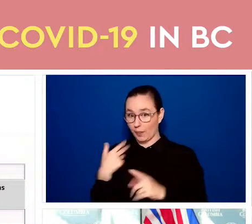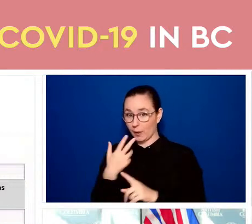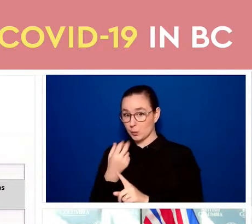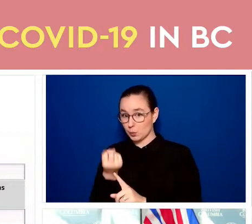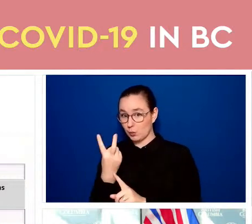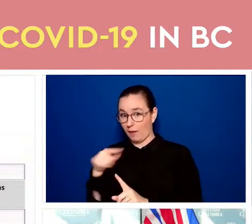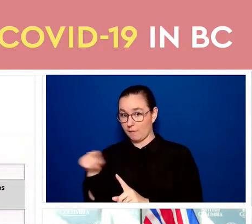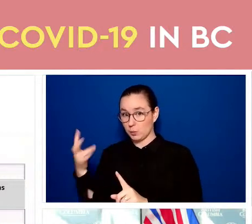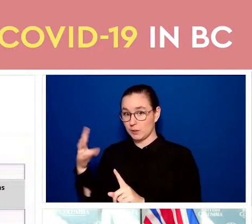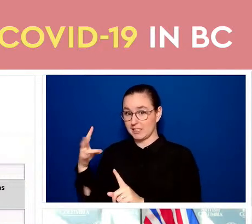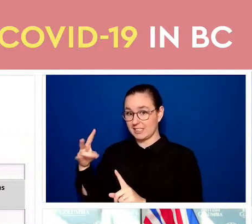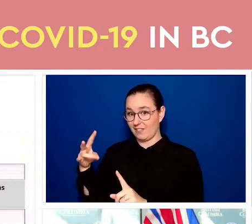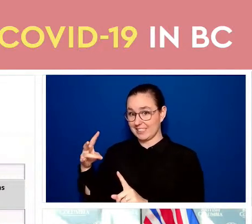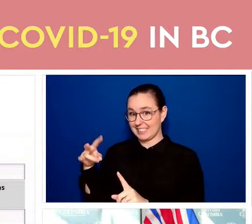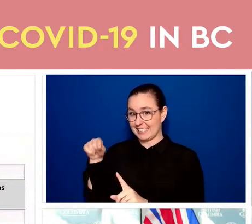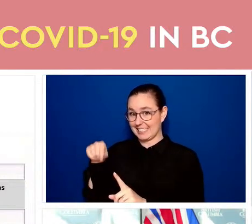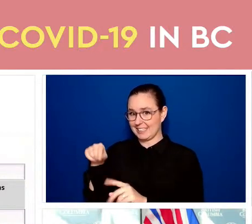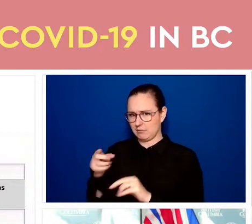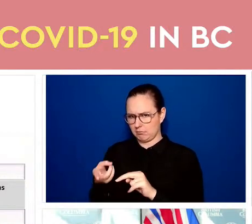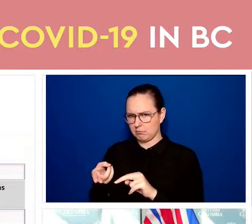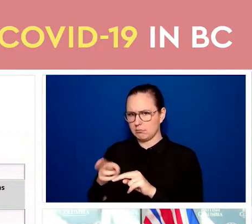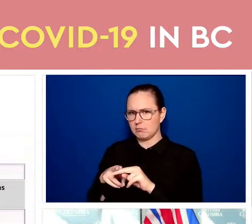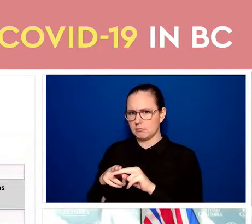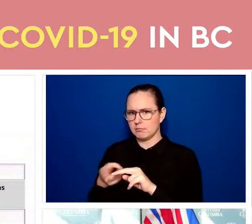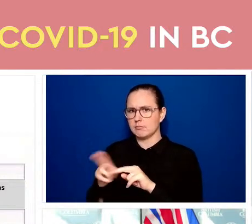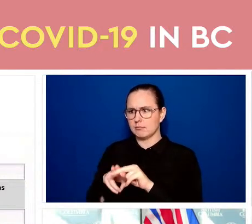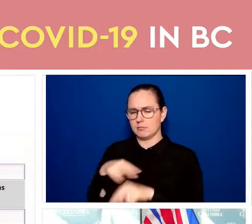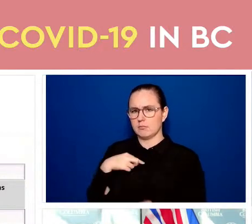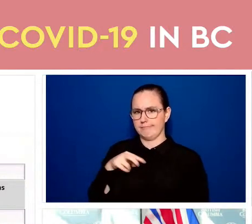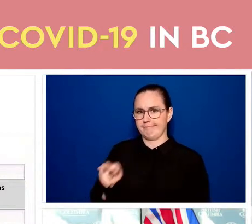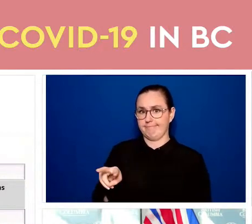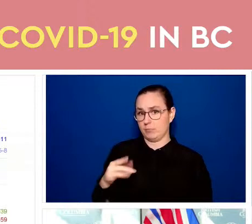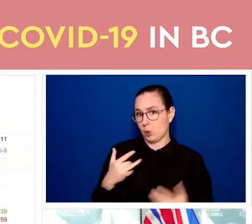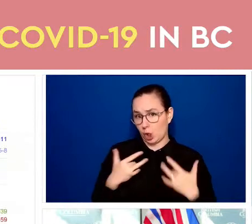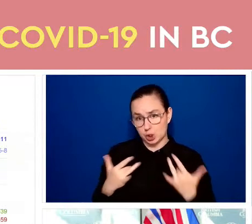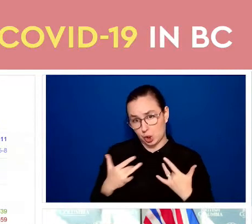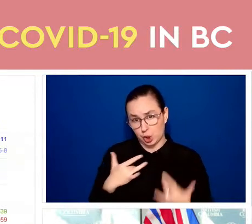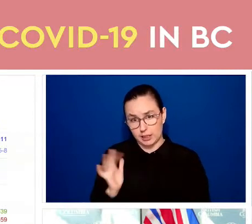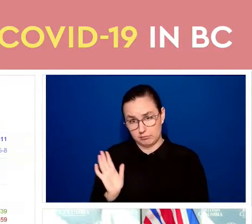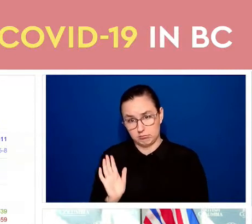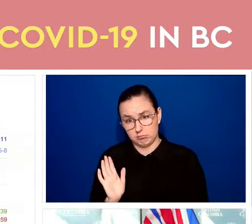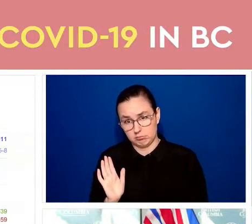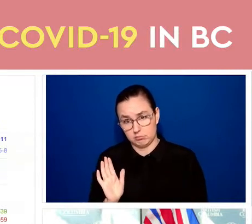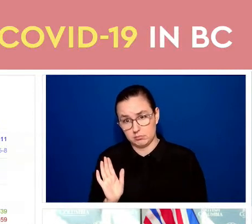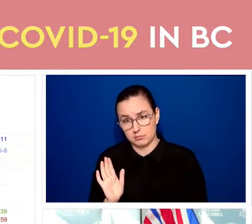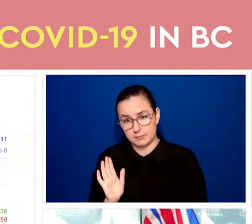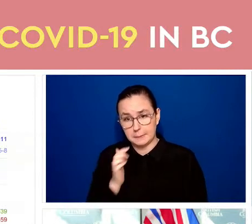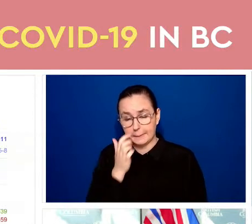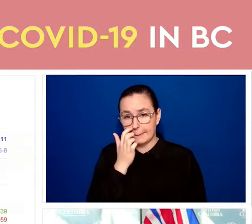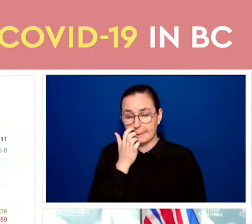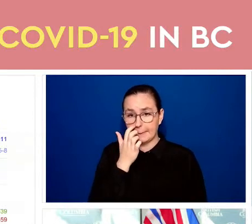is a concerning trend. This is why it is so important for all of us to pay attention to this.